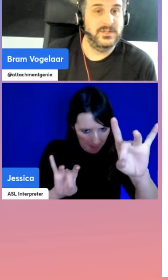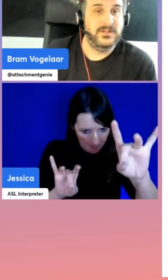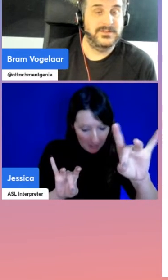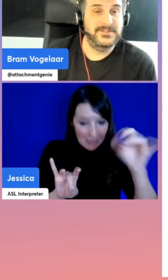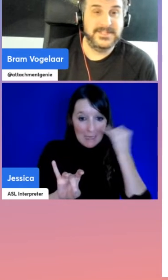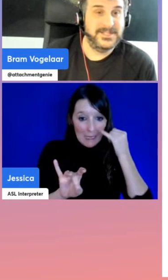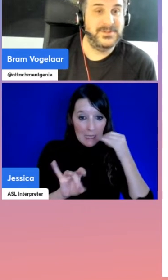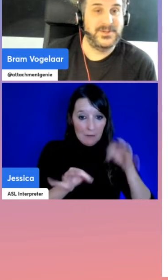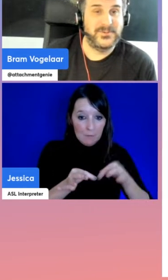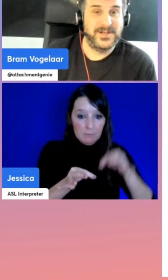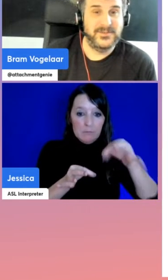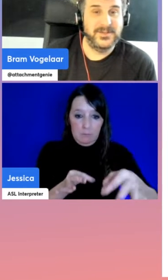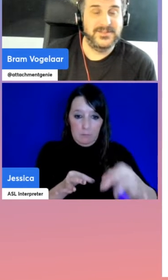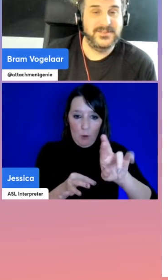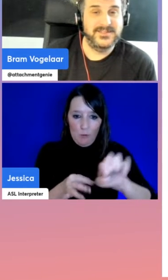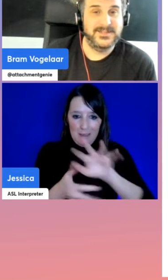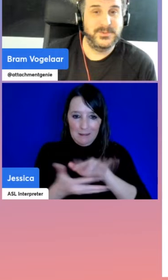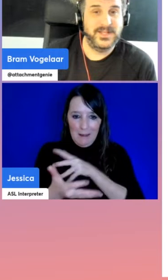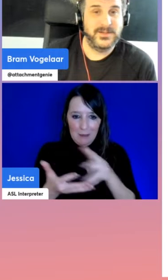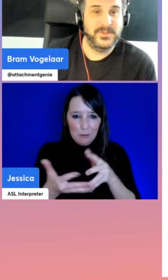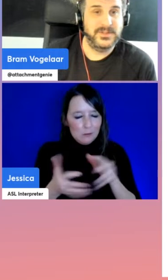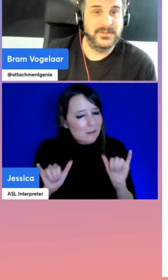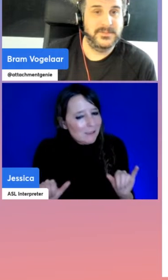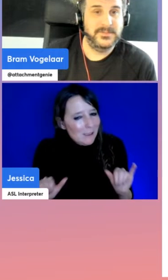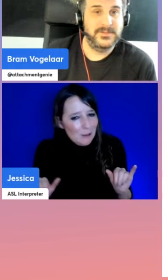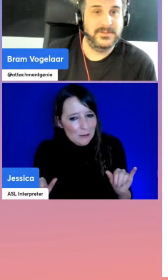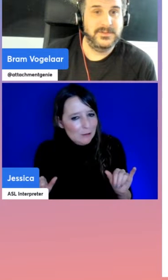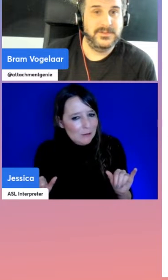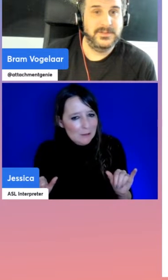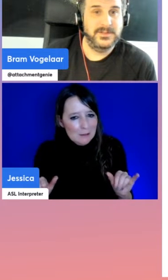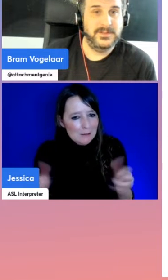we still don't wake up Bill.